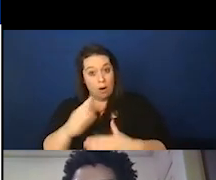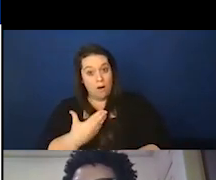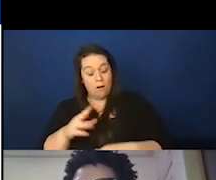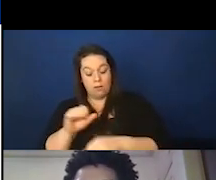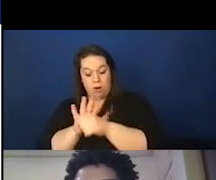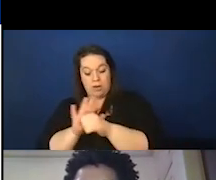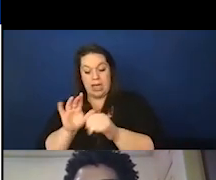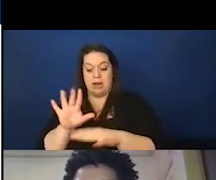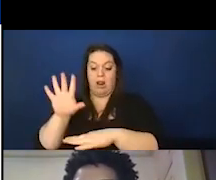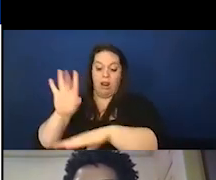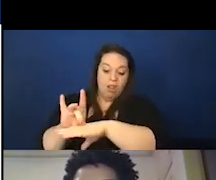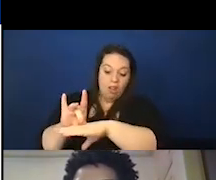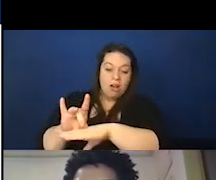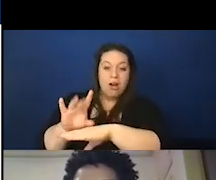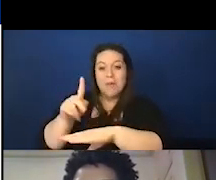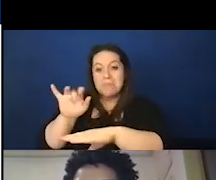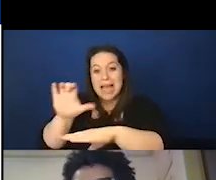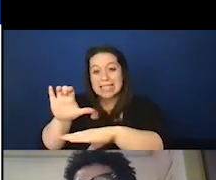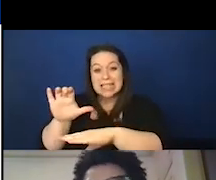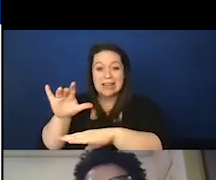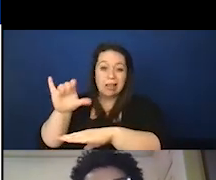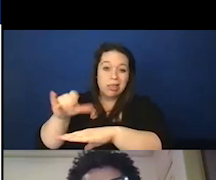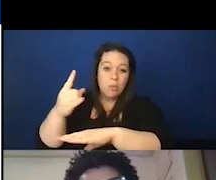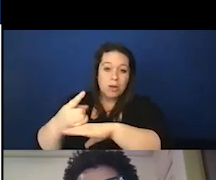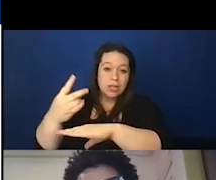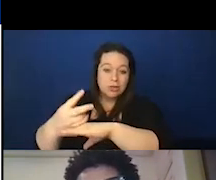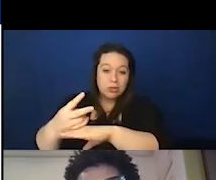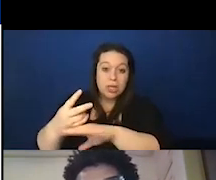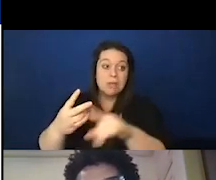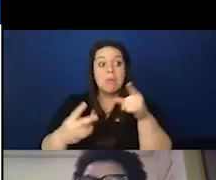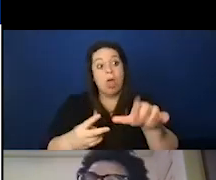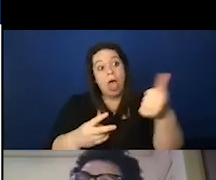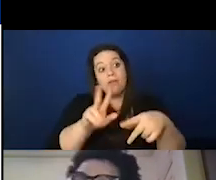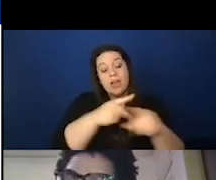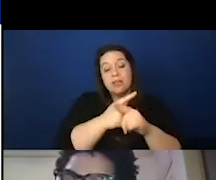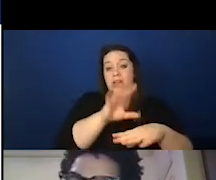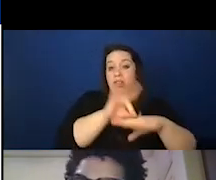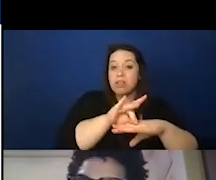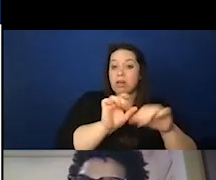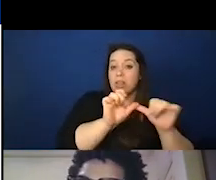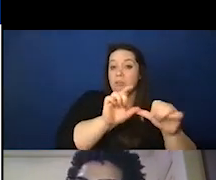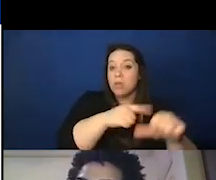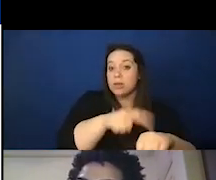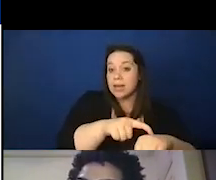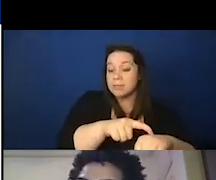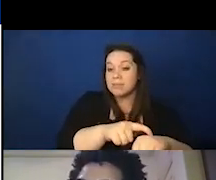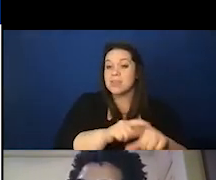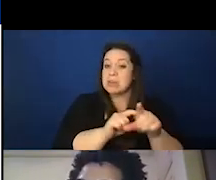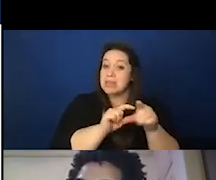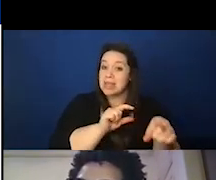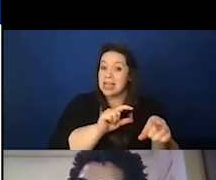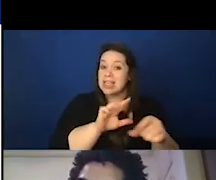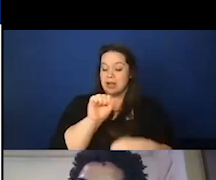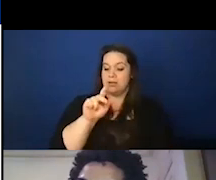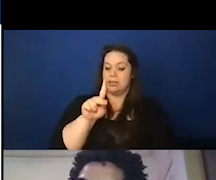longer because we're seeing higher viral counts with the UK. So it's more contagious. But the spike proteins on that one, the same